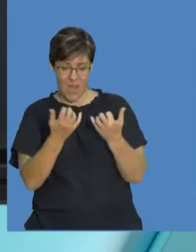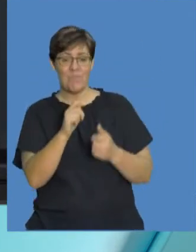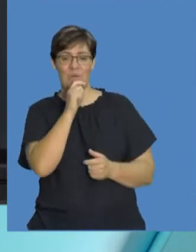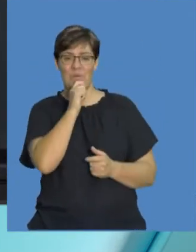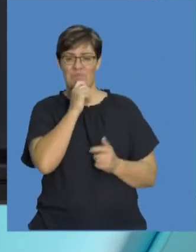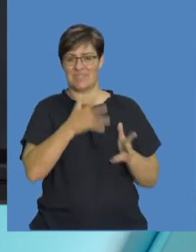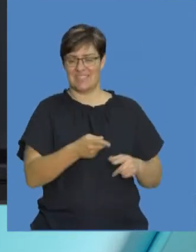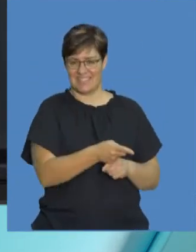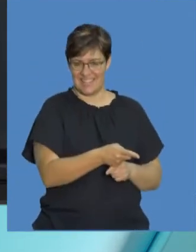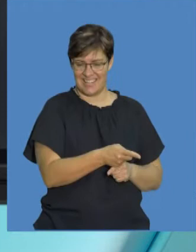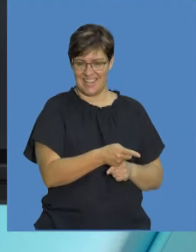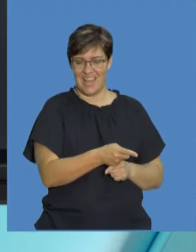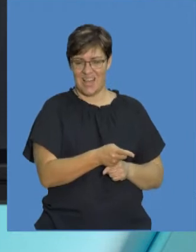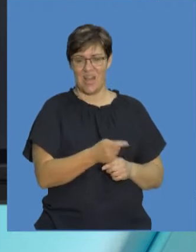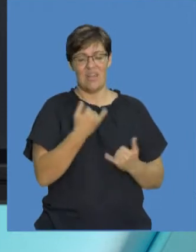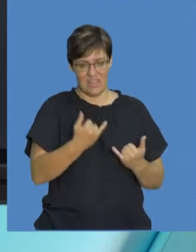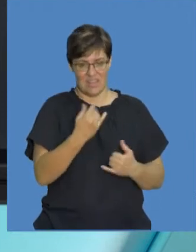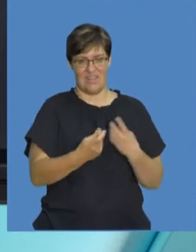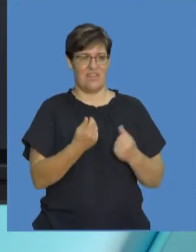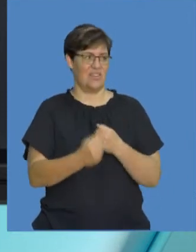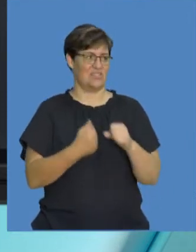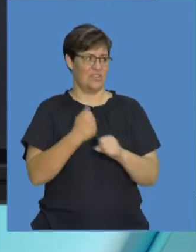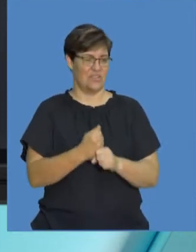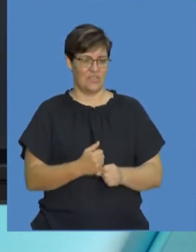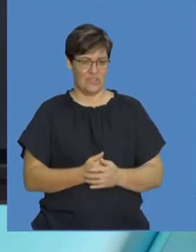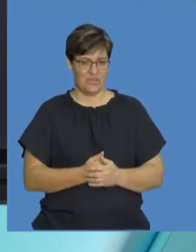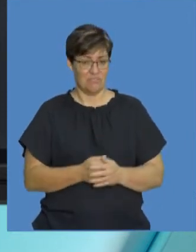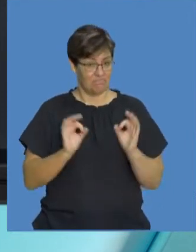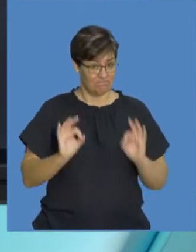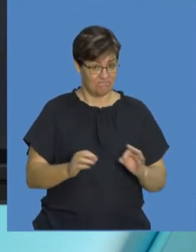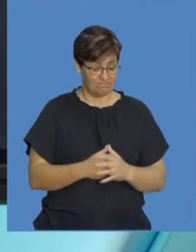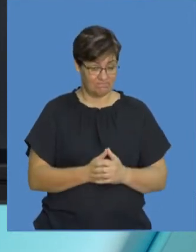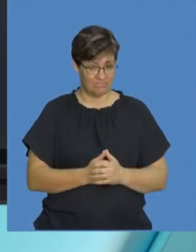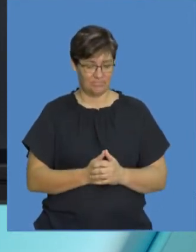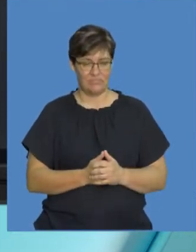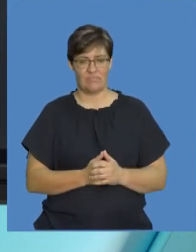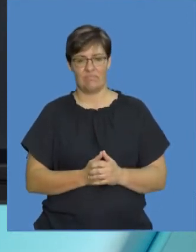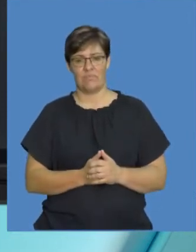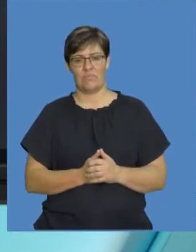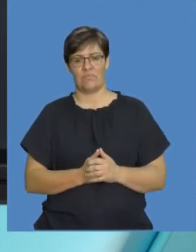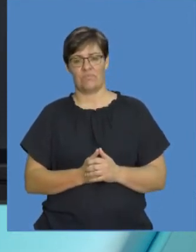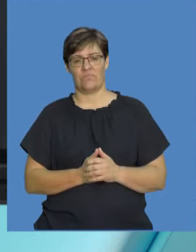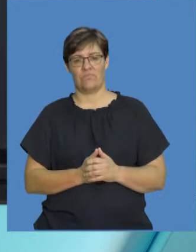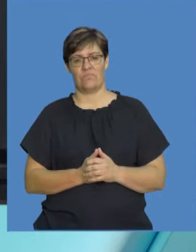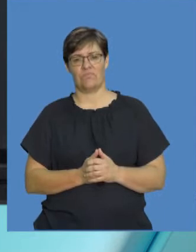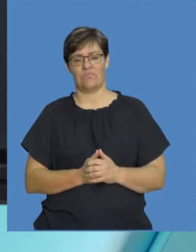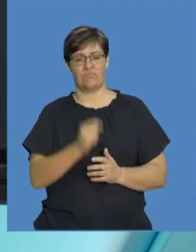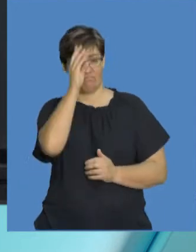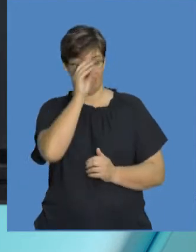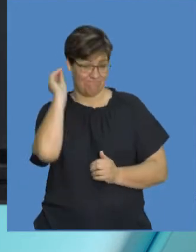of consumables that were used in the current financial year. Got it? Okay, so